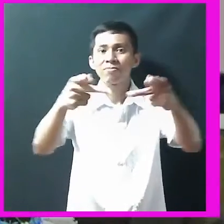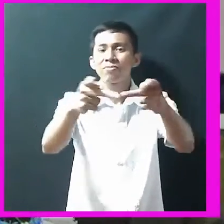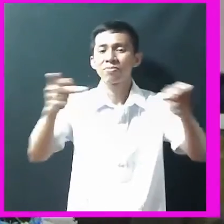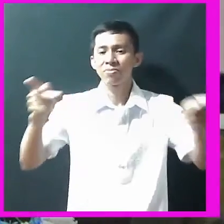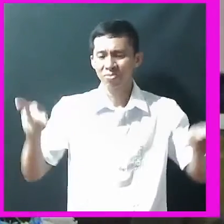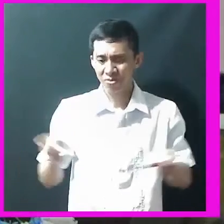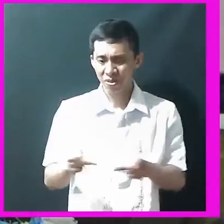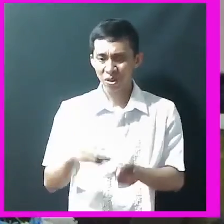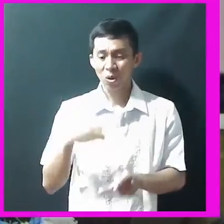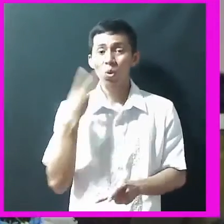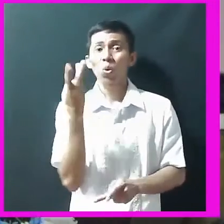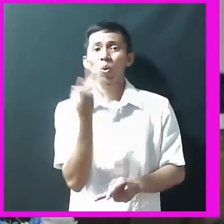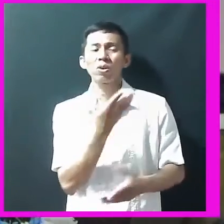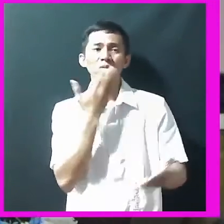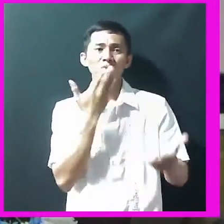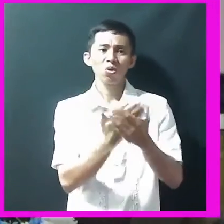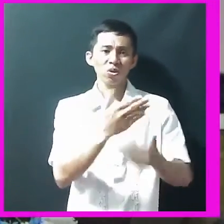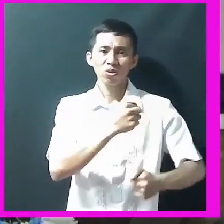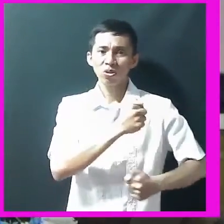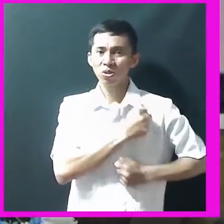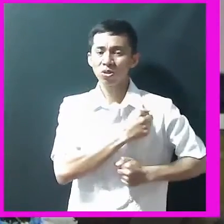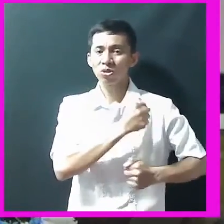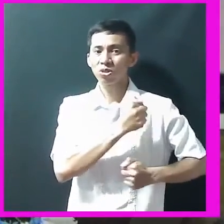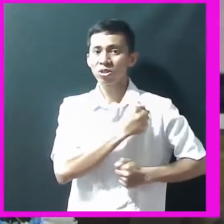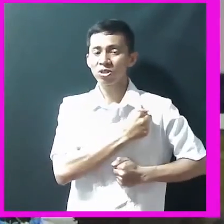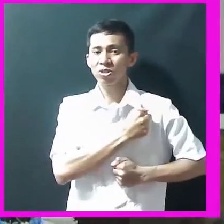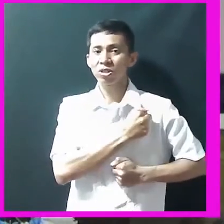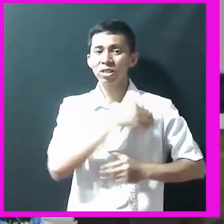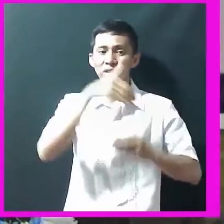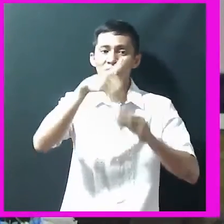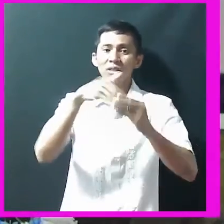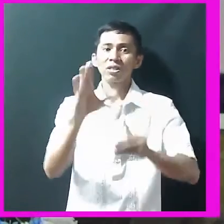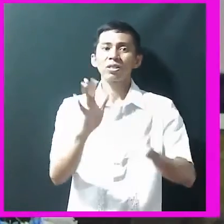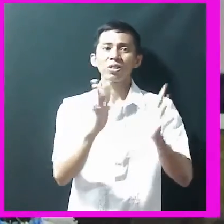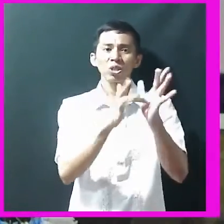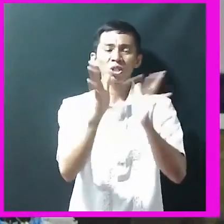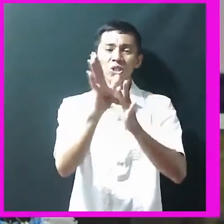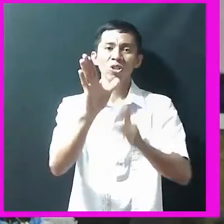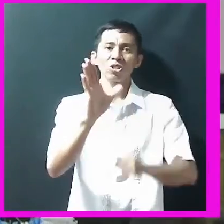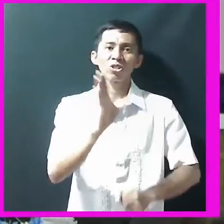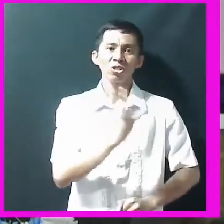Christ, we are a good soldier. In Jesus Christ,